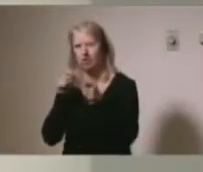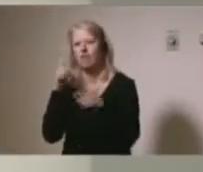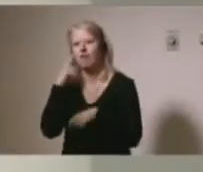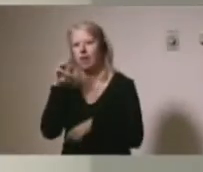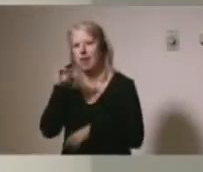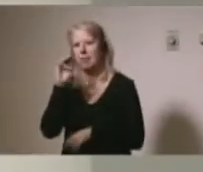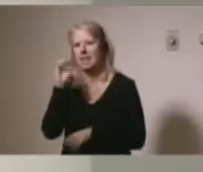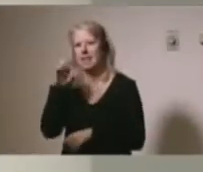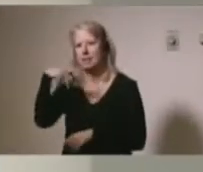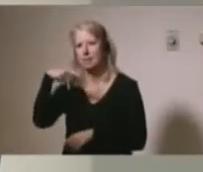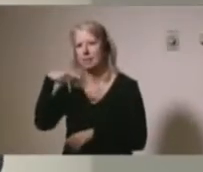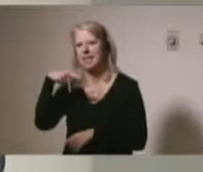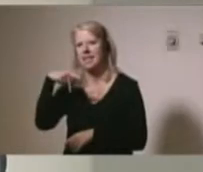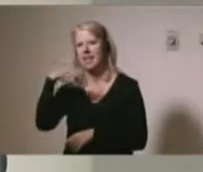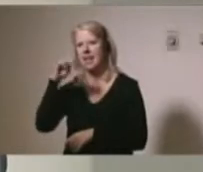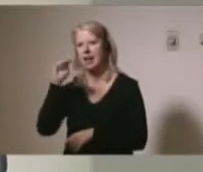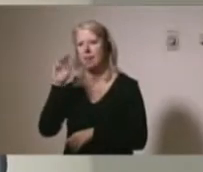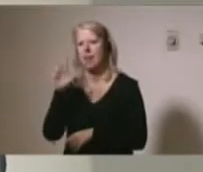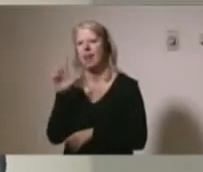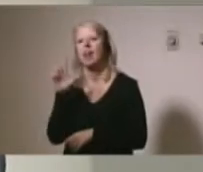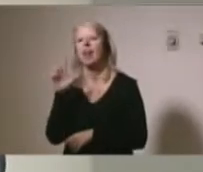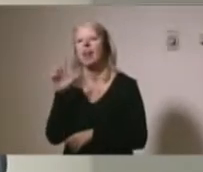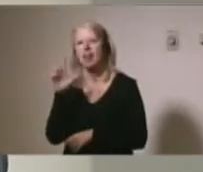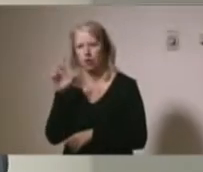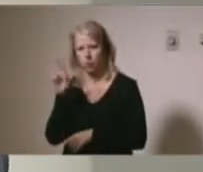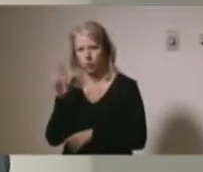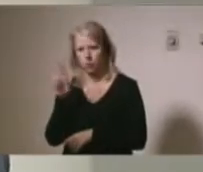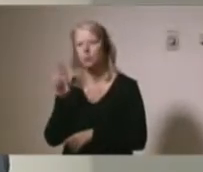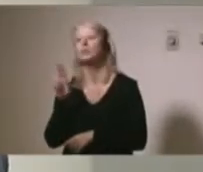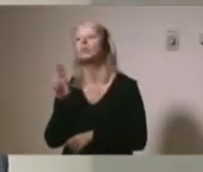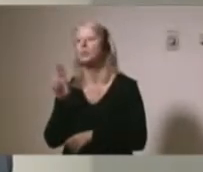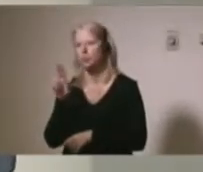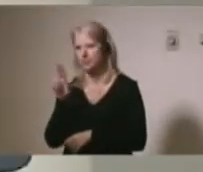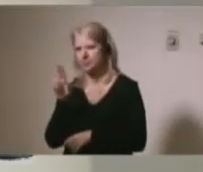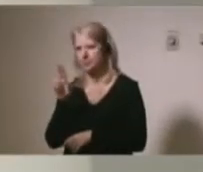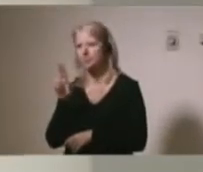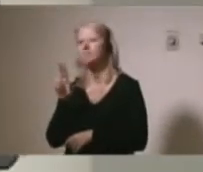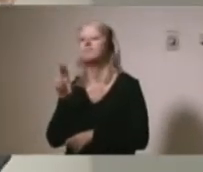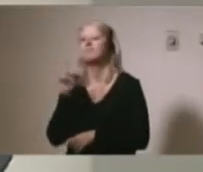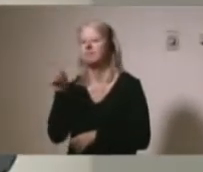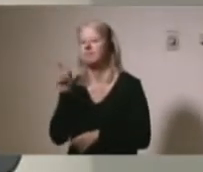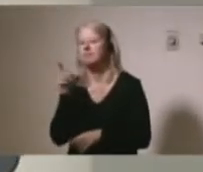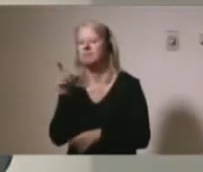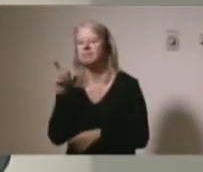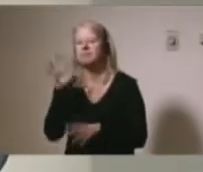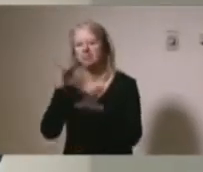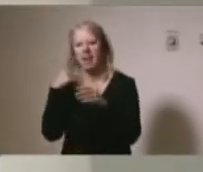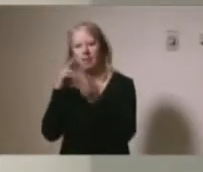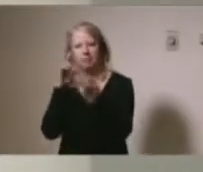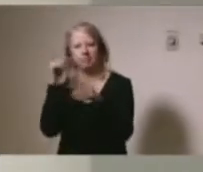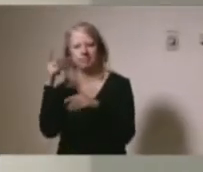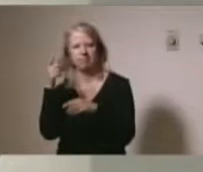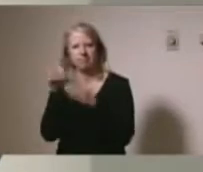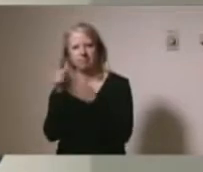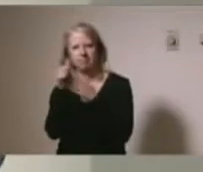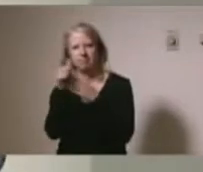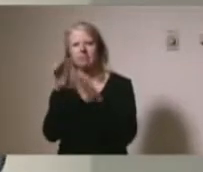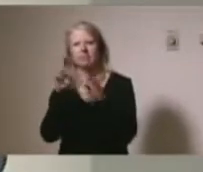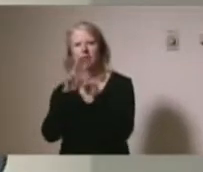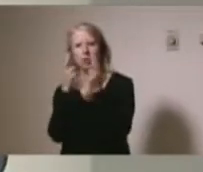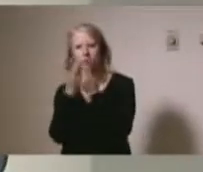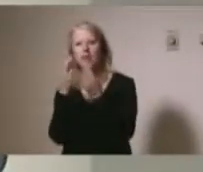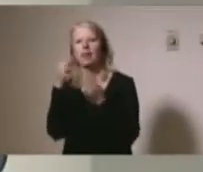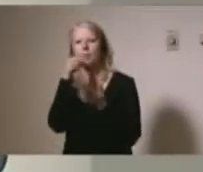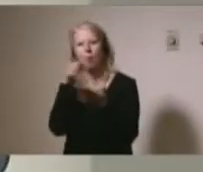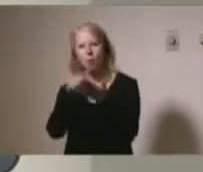the Engineering, Printing, and Manufacturing Union. That's a union who include the postal workers